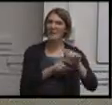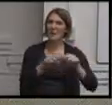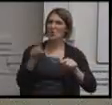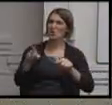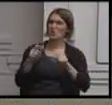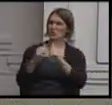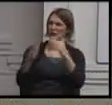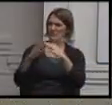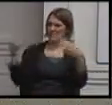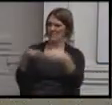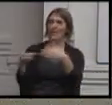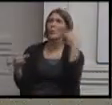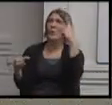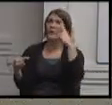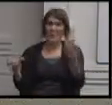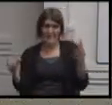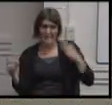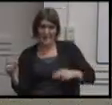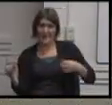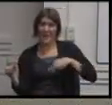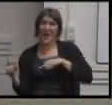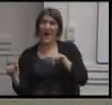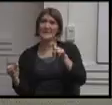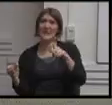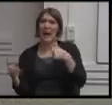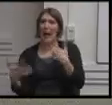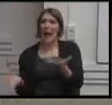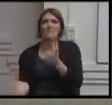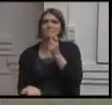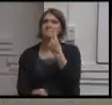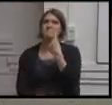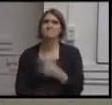what is the benefit that we get? And because